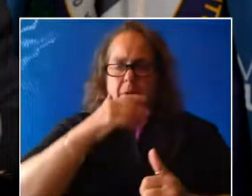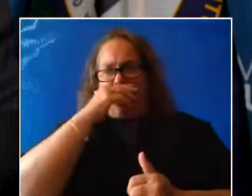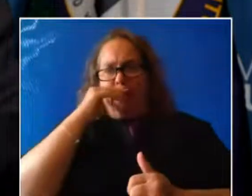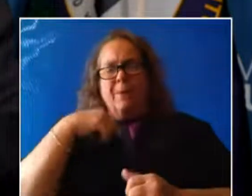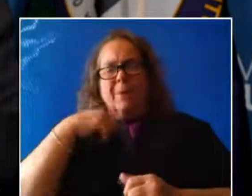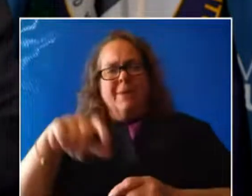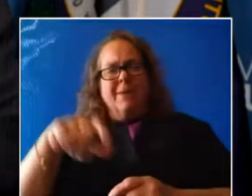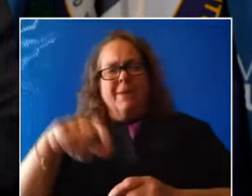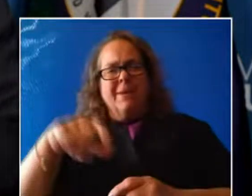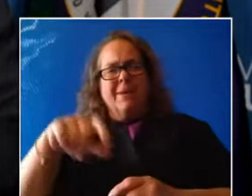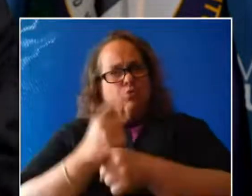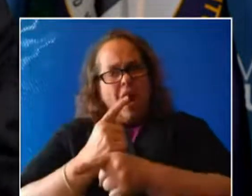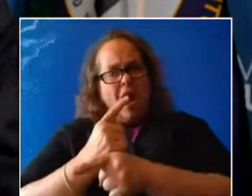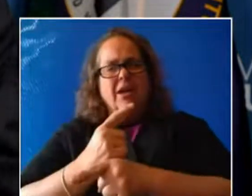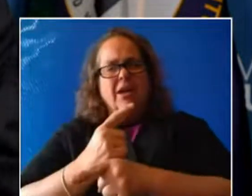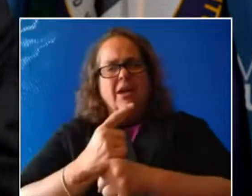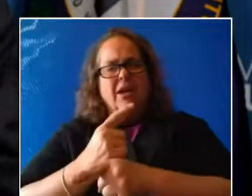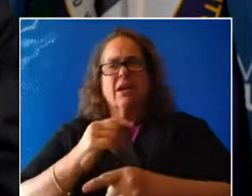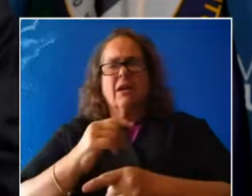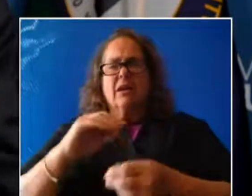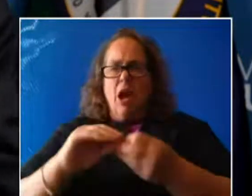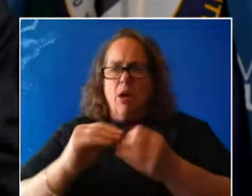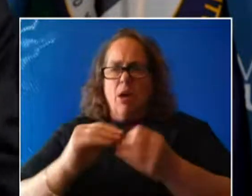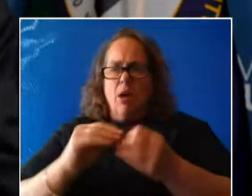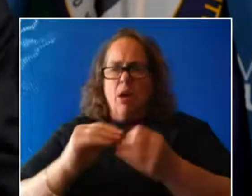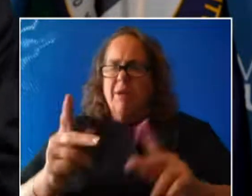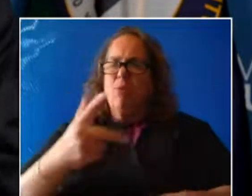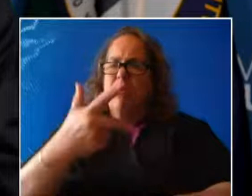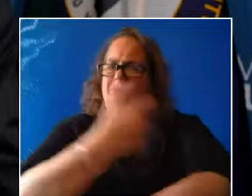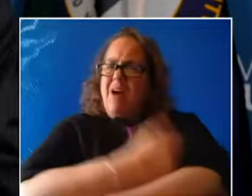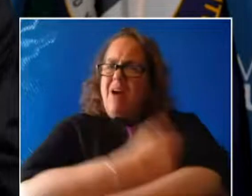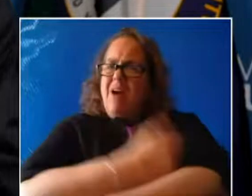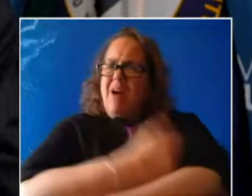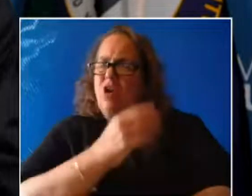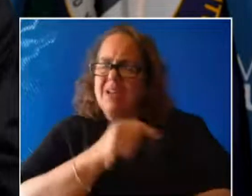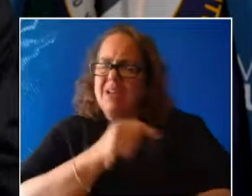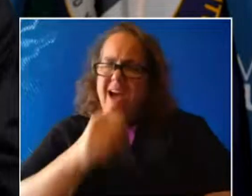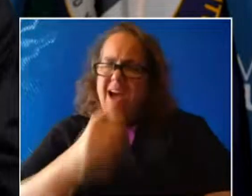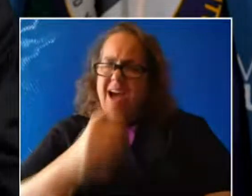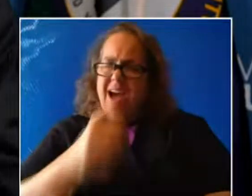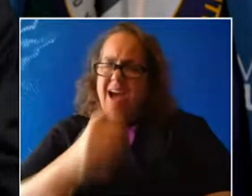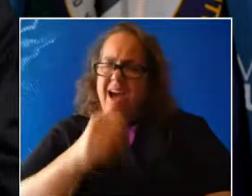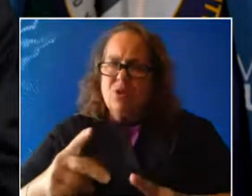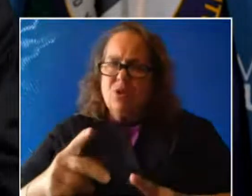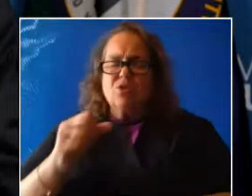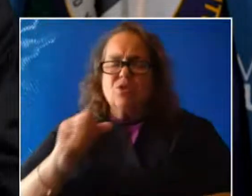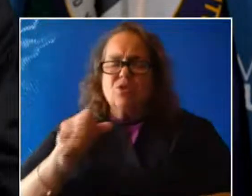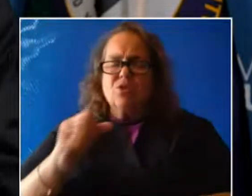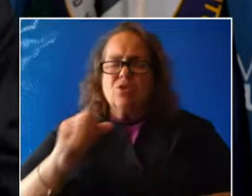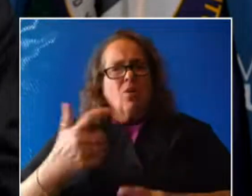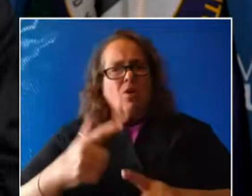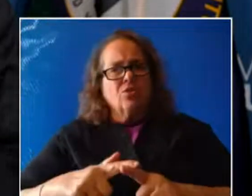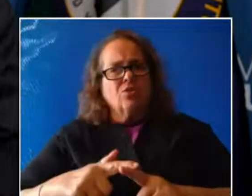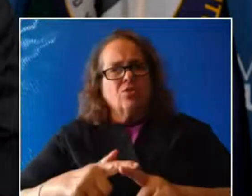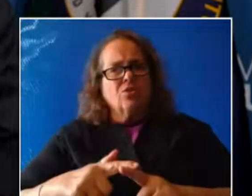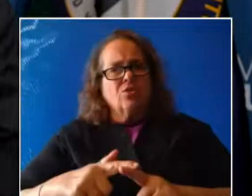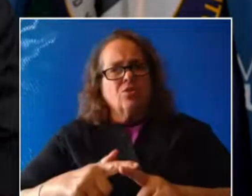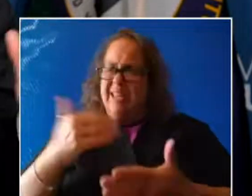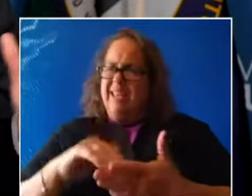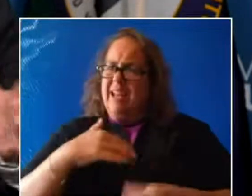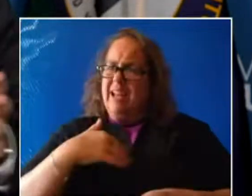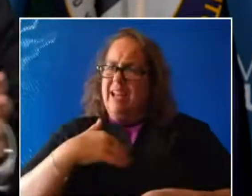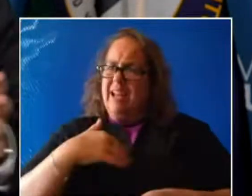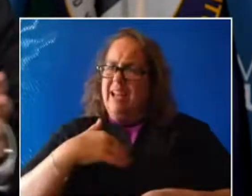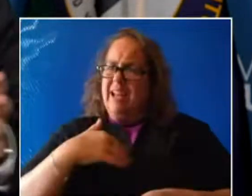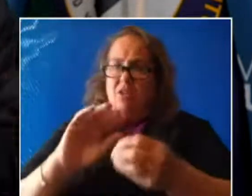case it doesn't have the opportunity. So again, I just reinforce that this number that we set is all about safety and being